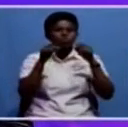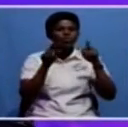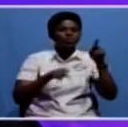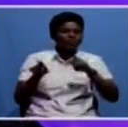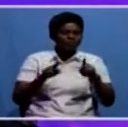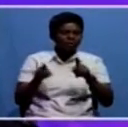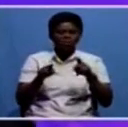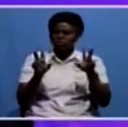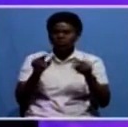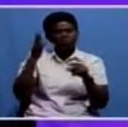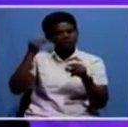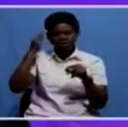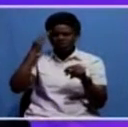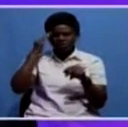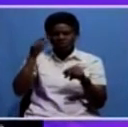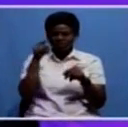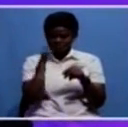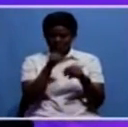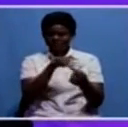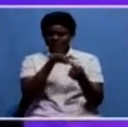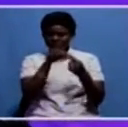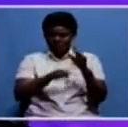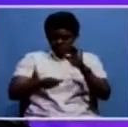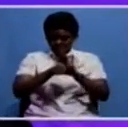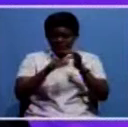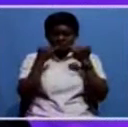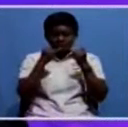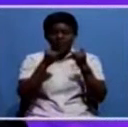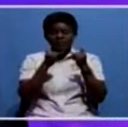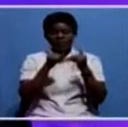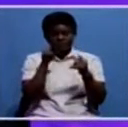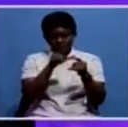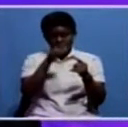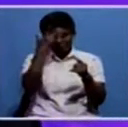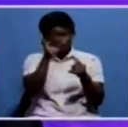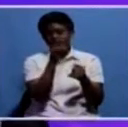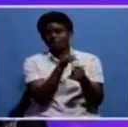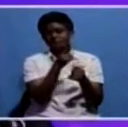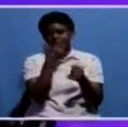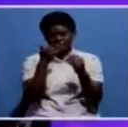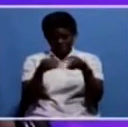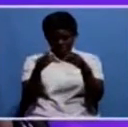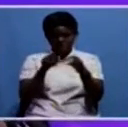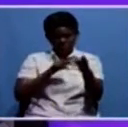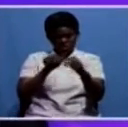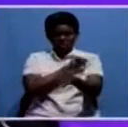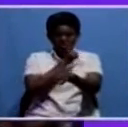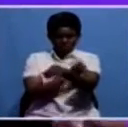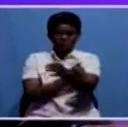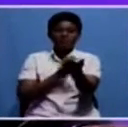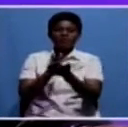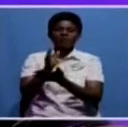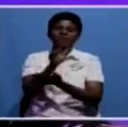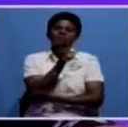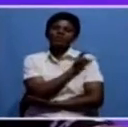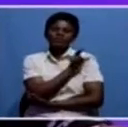panic, because they know that this intelligence, when they have it, it's just that, it's intelligence, but it must be given to the right authorities, whether to the